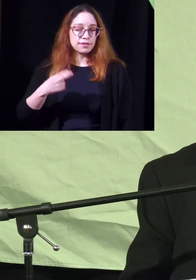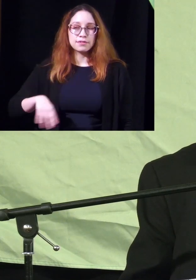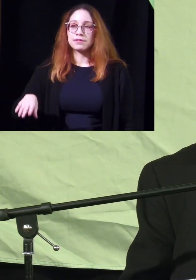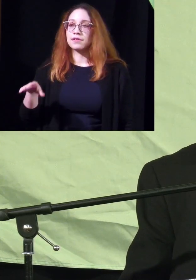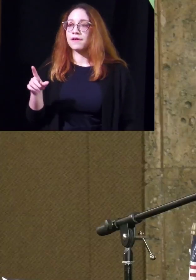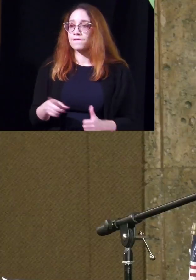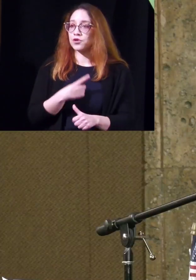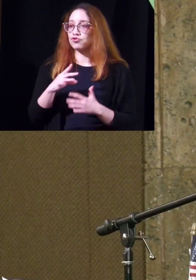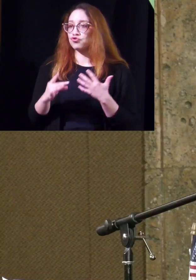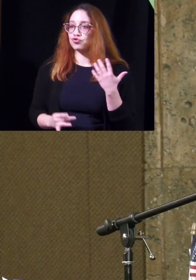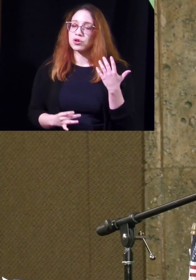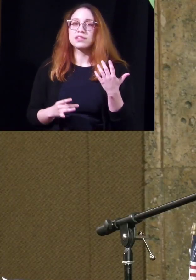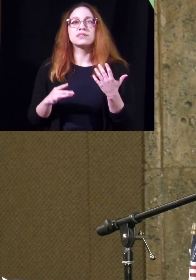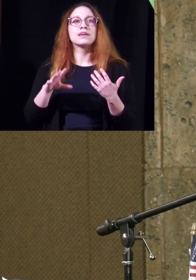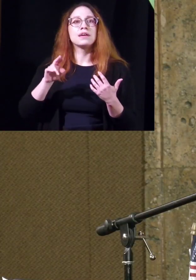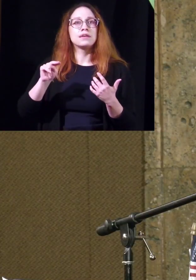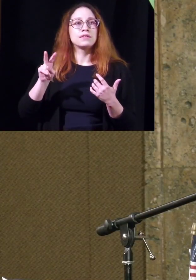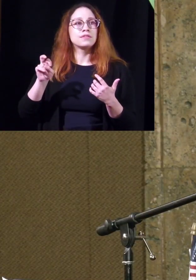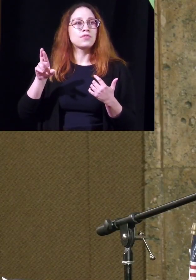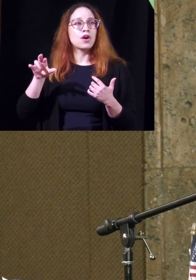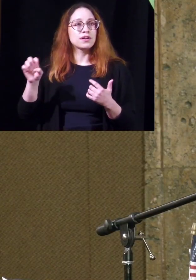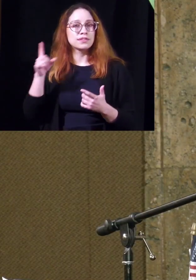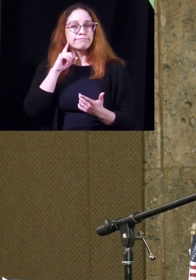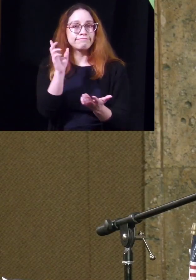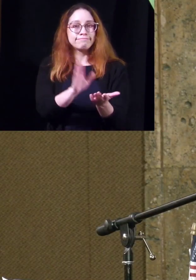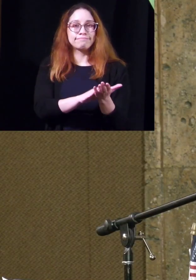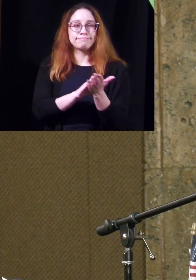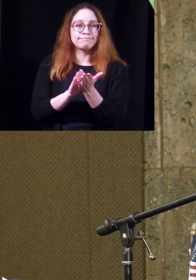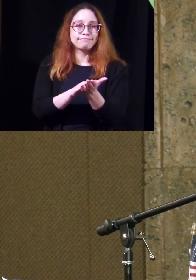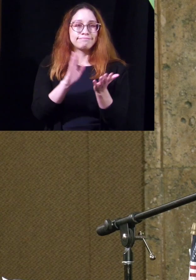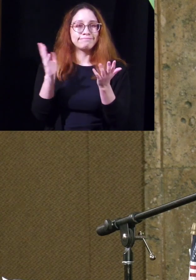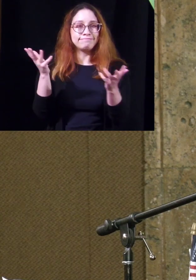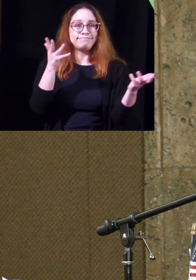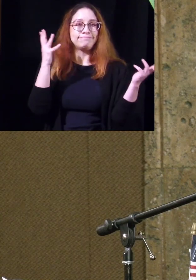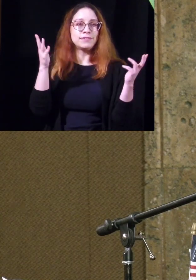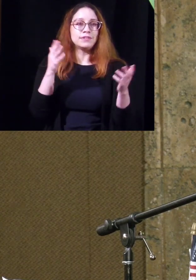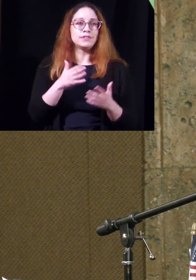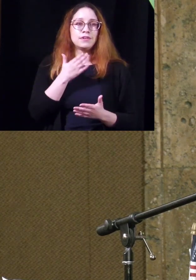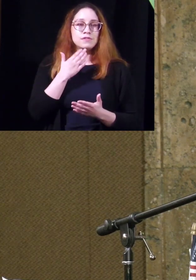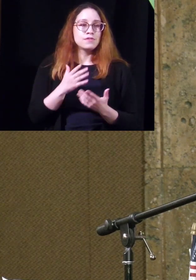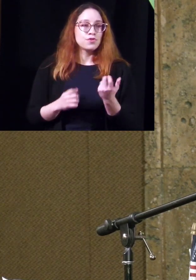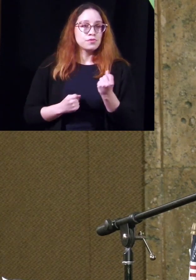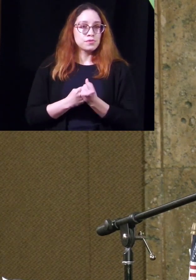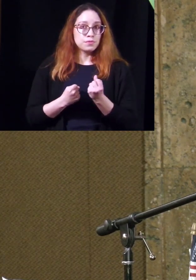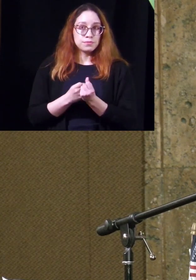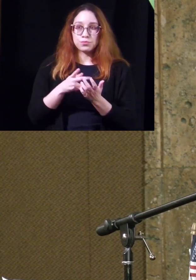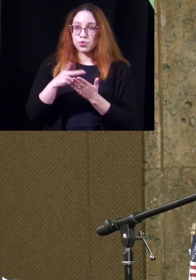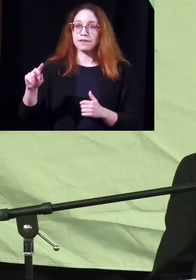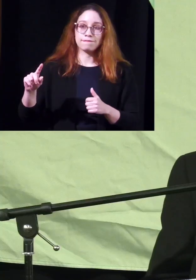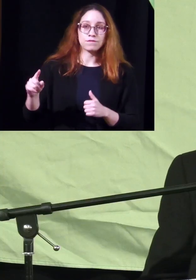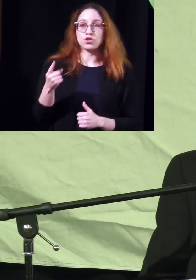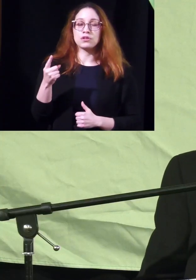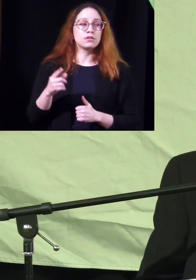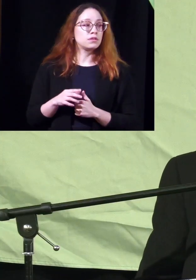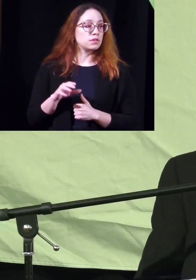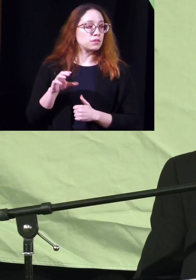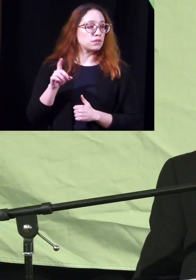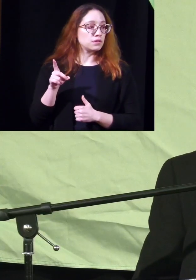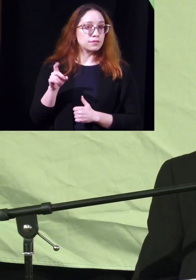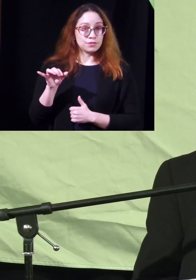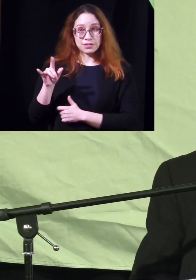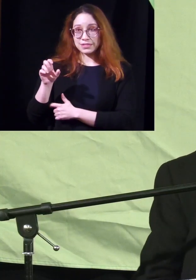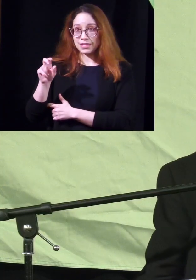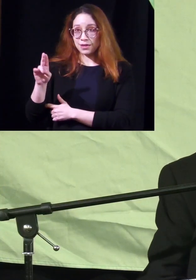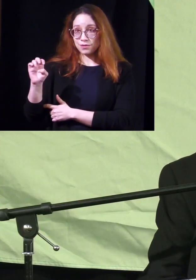and Novartis. And let's give them a round of applause for being here to do this program today. Thank you. Dr. Steingo, for you